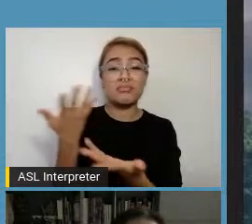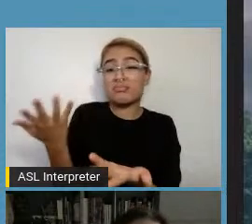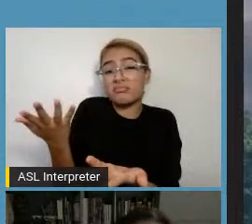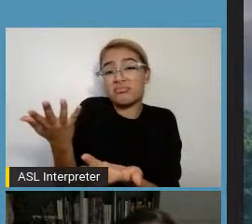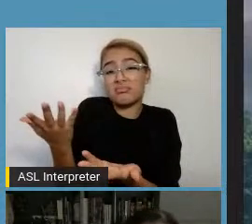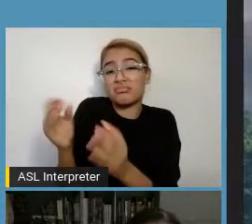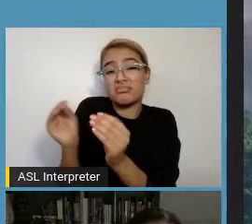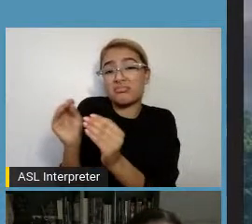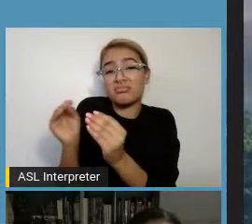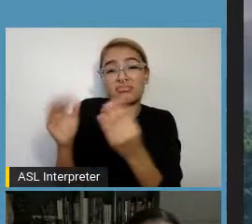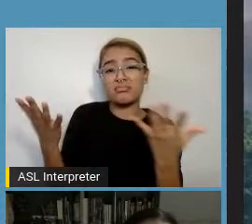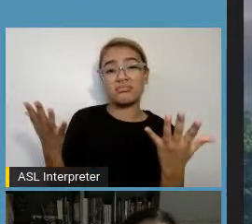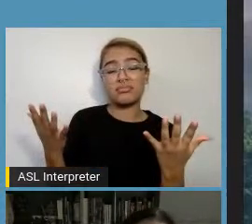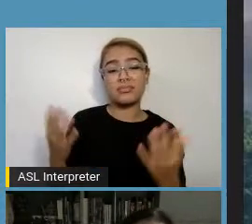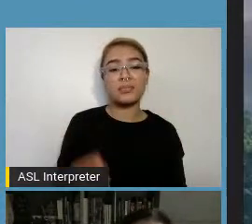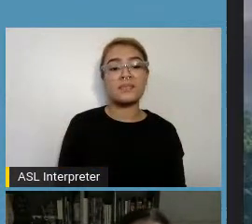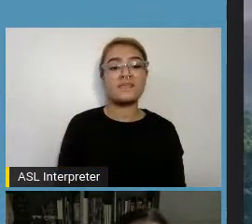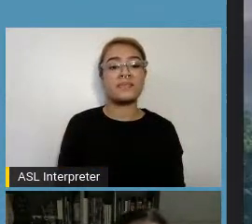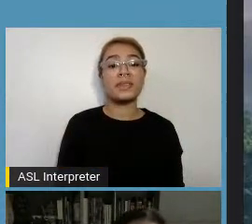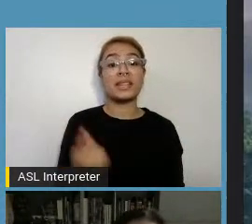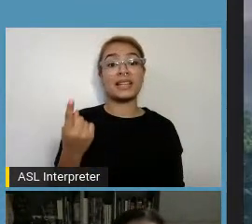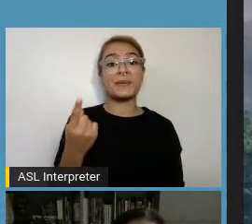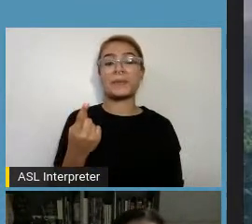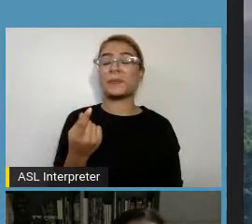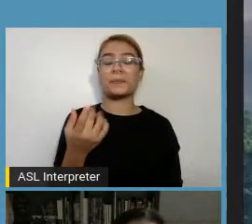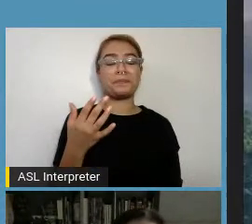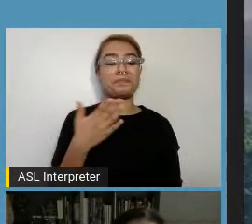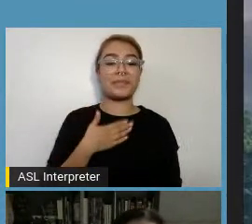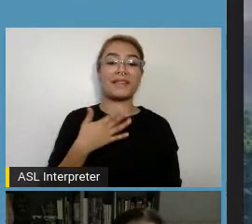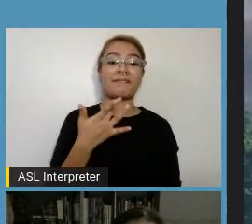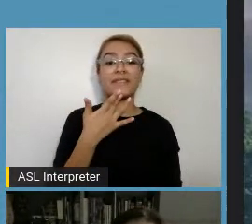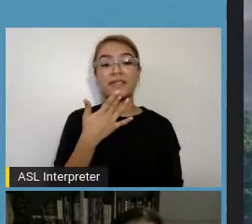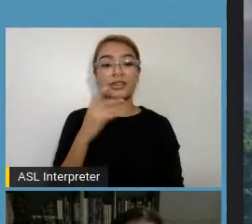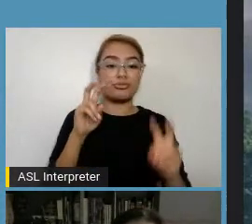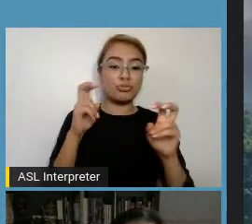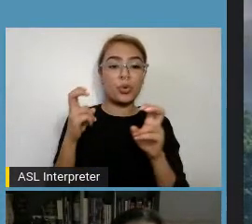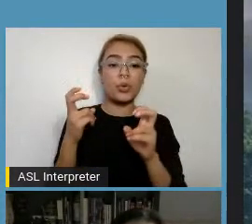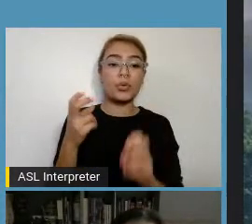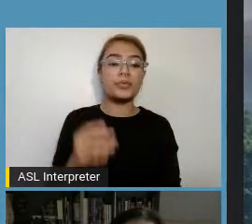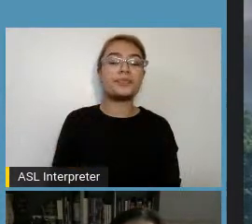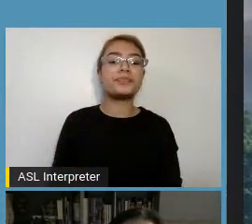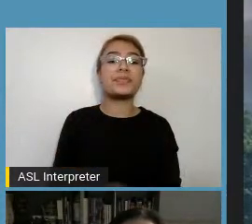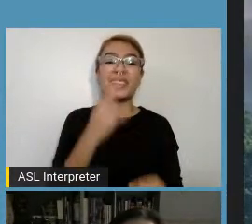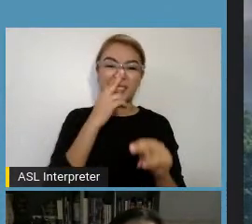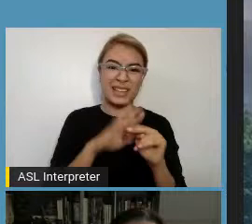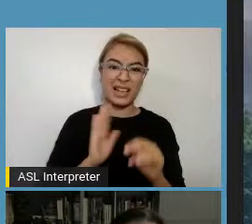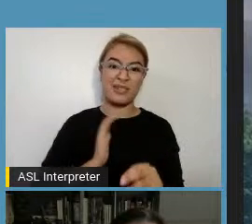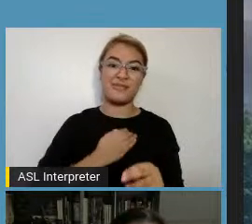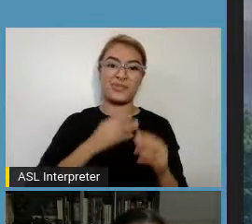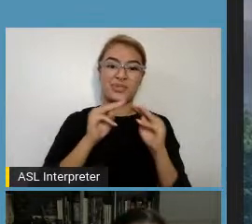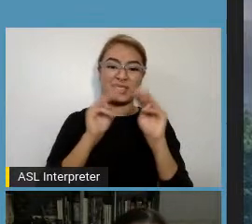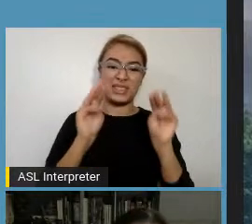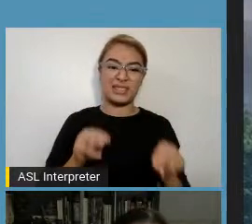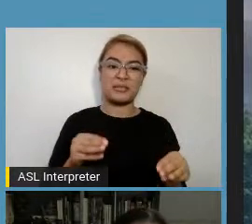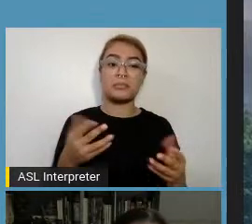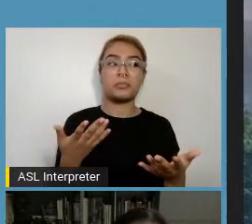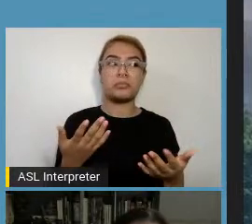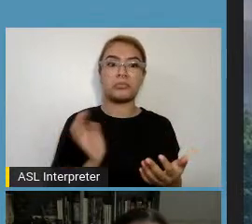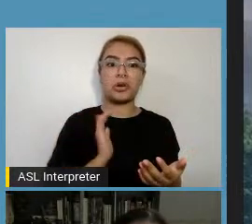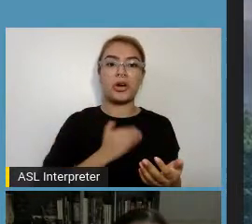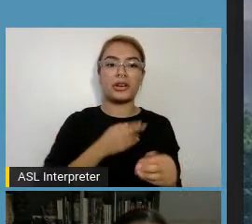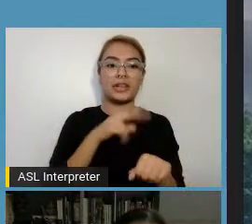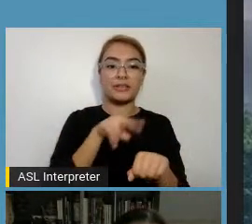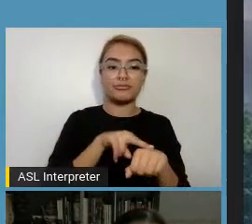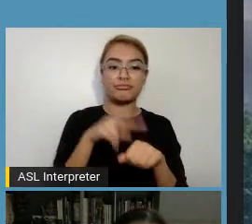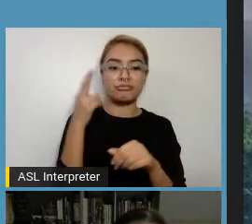it. This is one of my favorite quotes, and it's really fun in our museum because we are natural history and